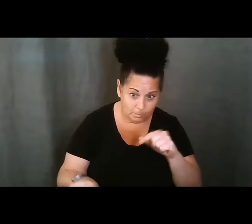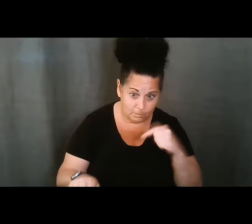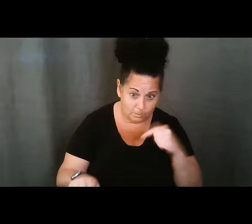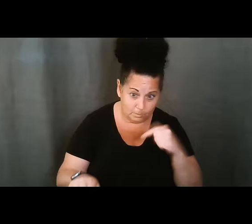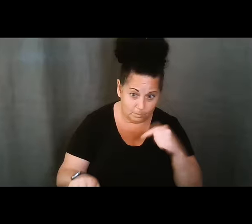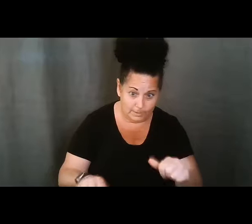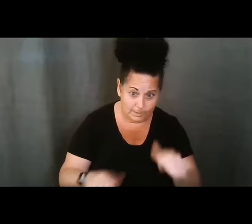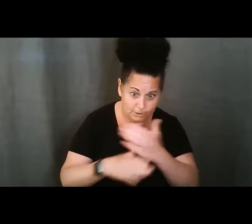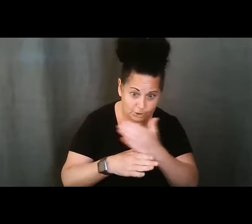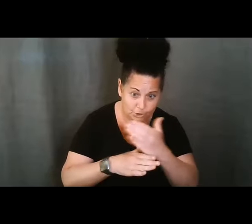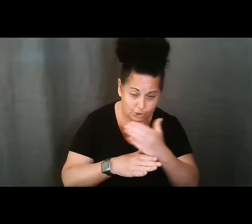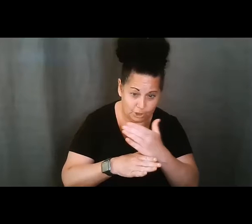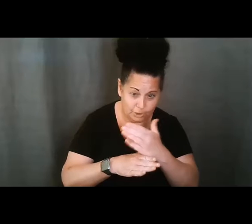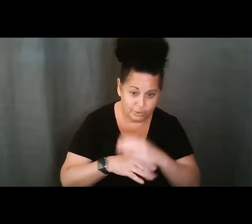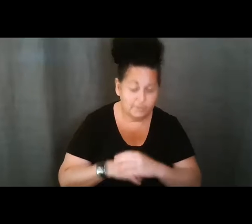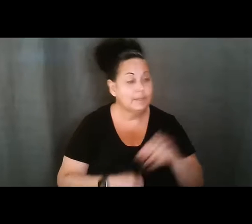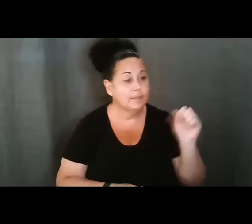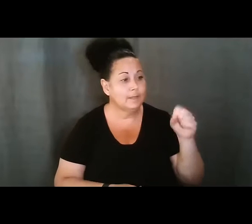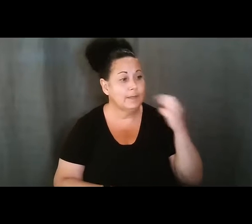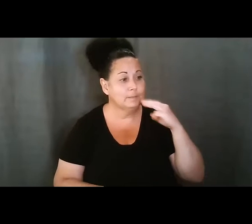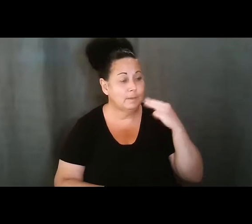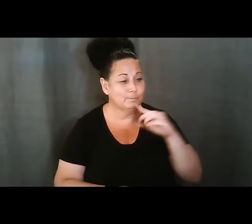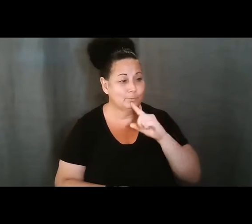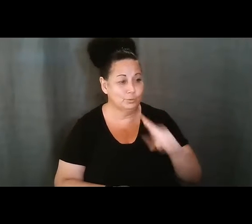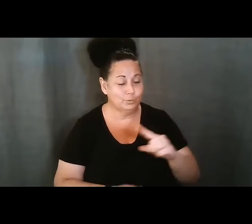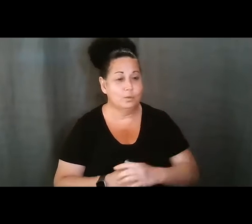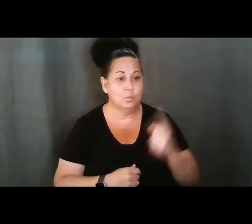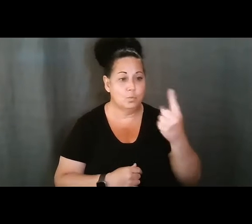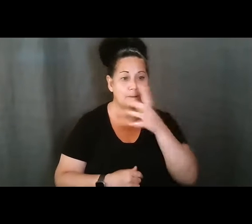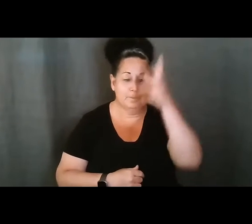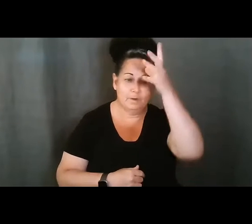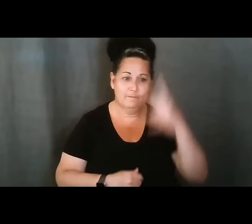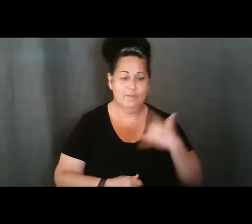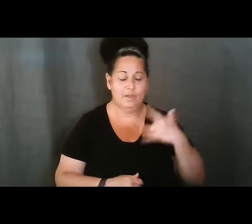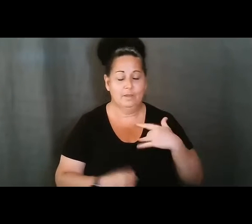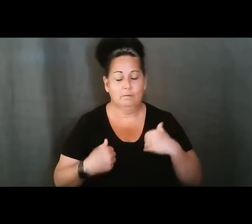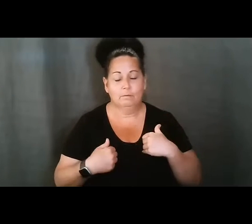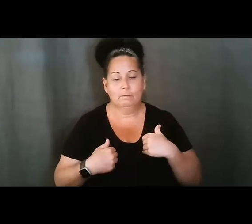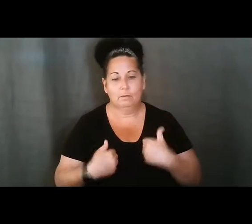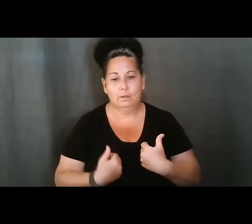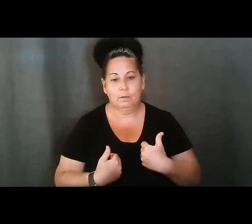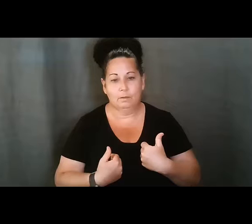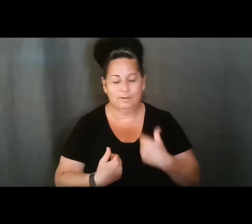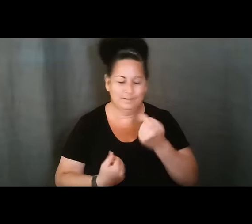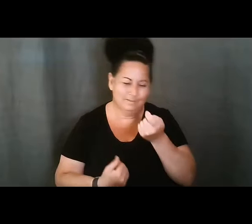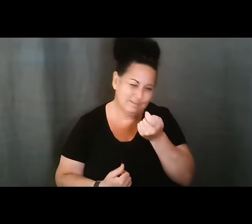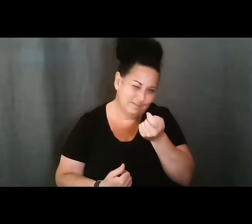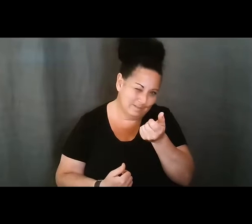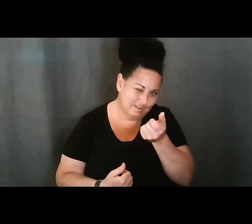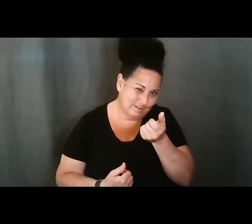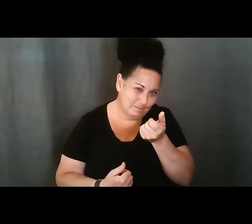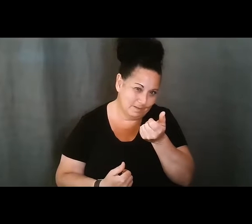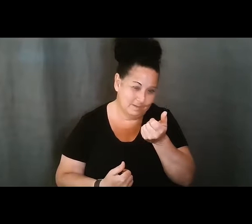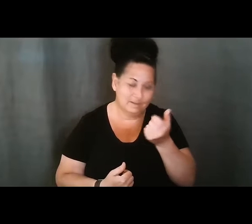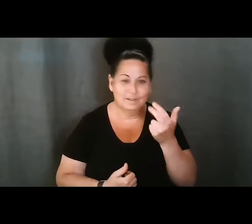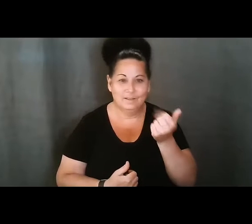Yes, ma'am, sure do. I have one parent that is feeling a little tired tonight.